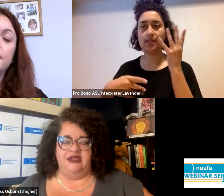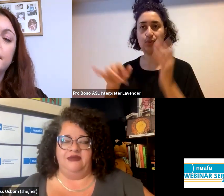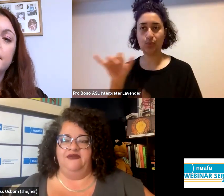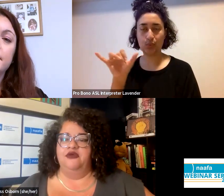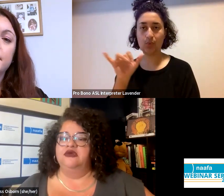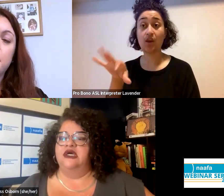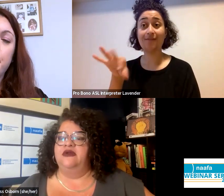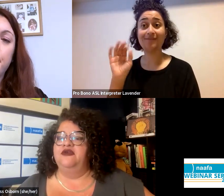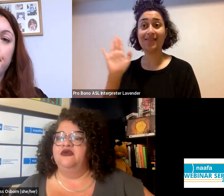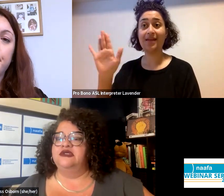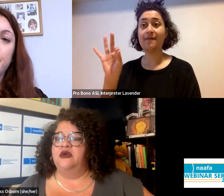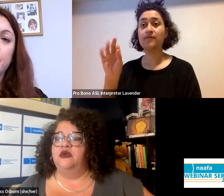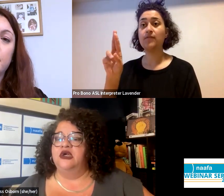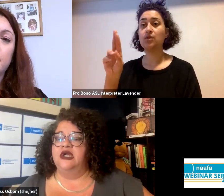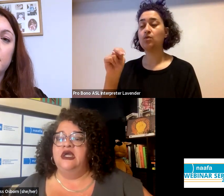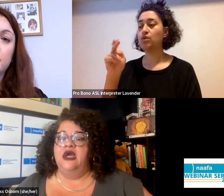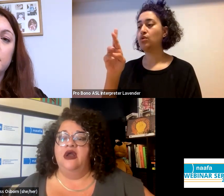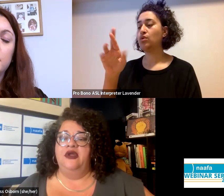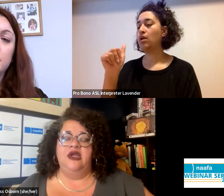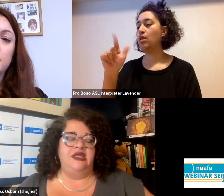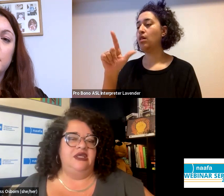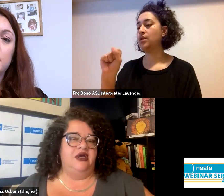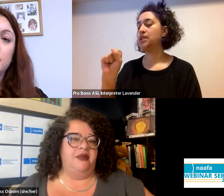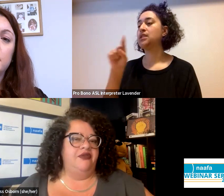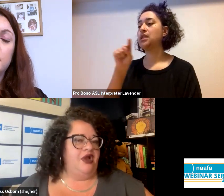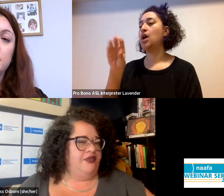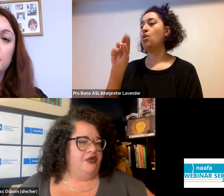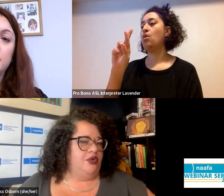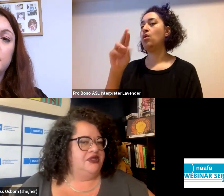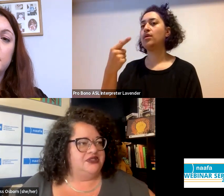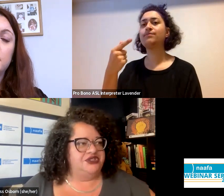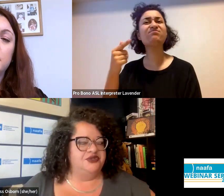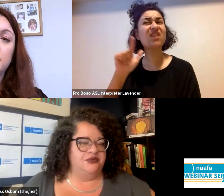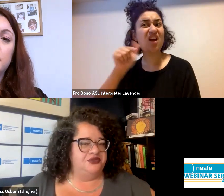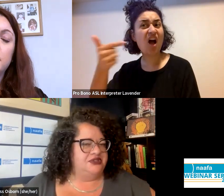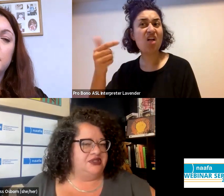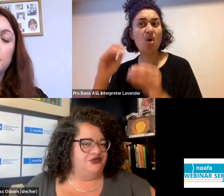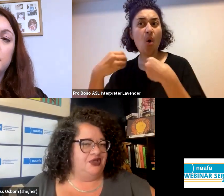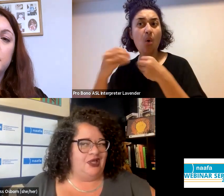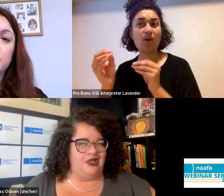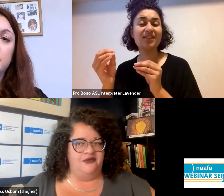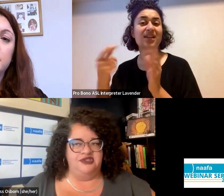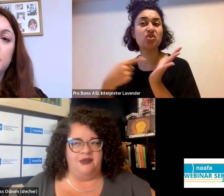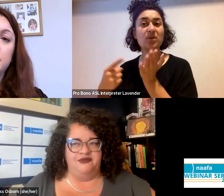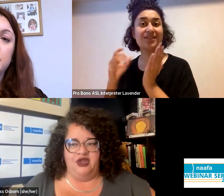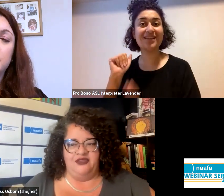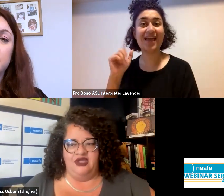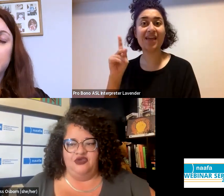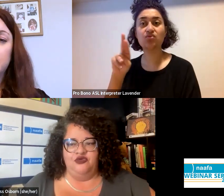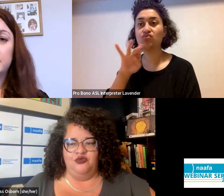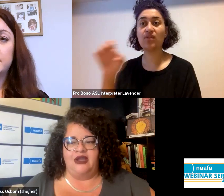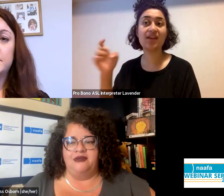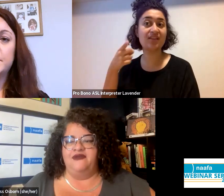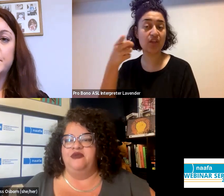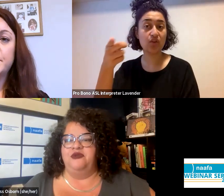you can find them at funerals.org. Are there other organizations or resources, Adrienne, that off the top of your head